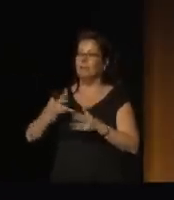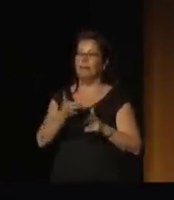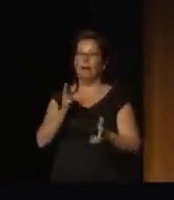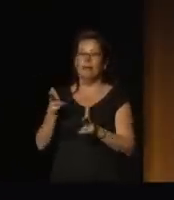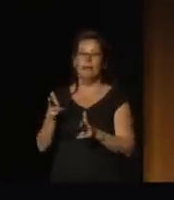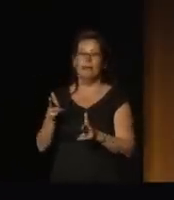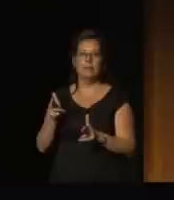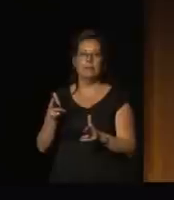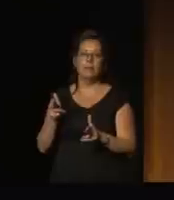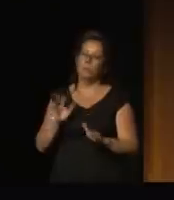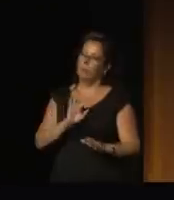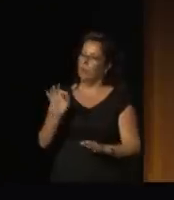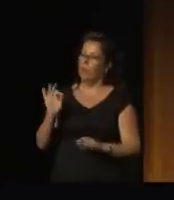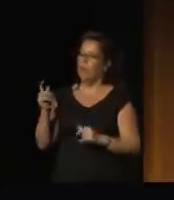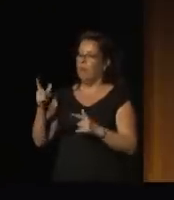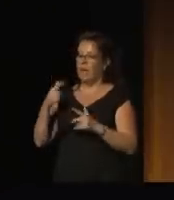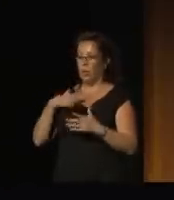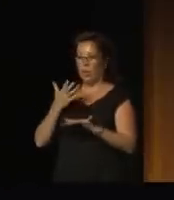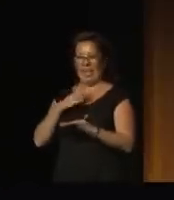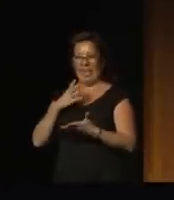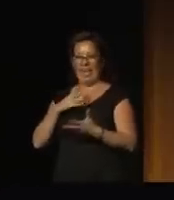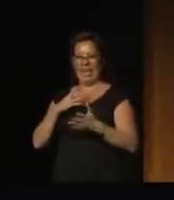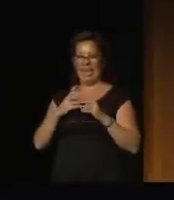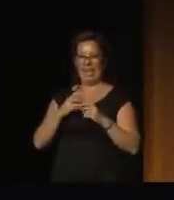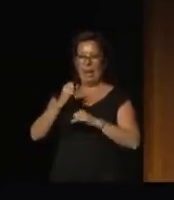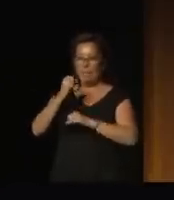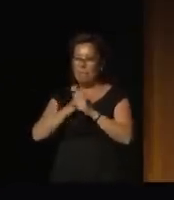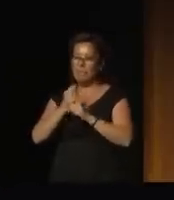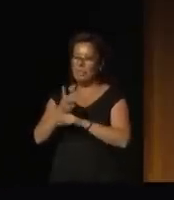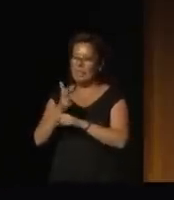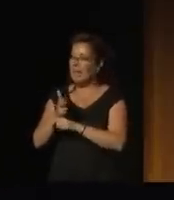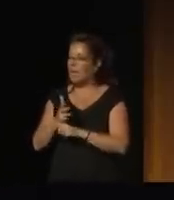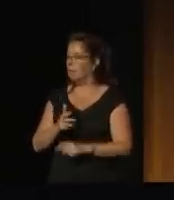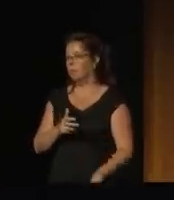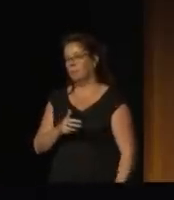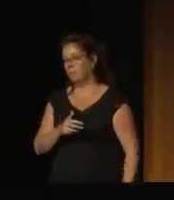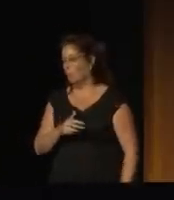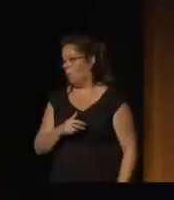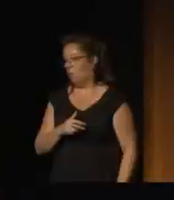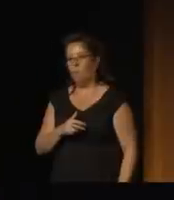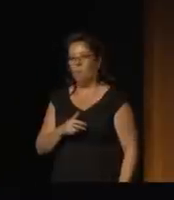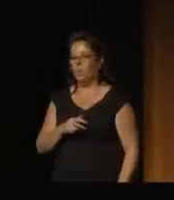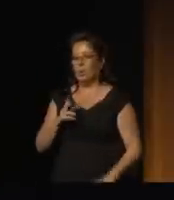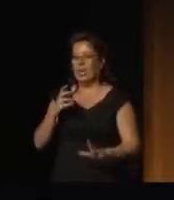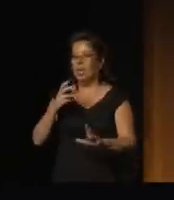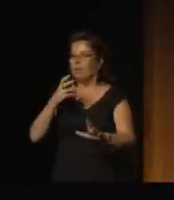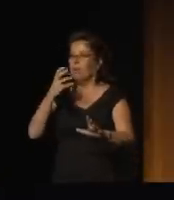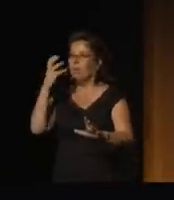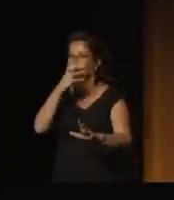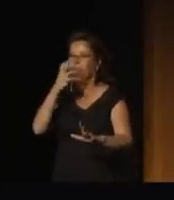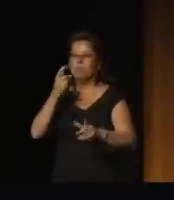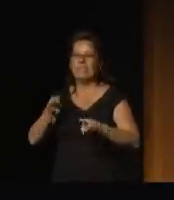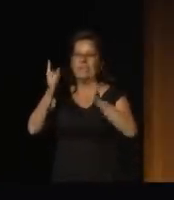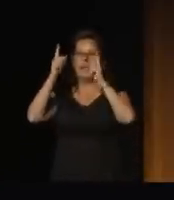mass destruction, is what I like to call it. So I'm hopeful there'll be some reform that will save us from ever seeing something